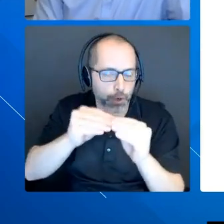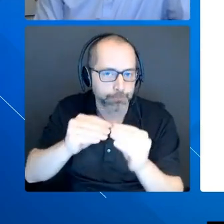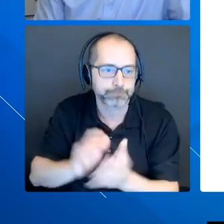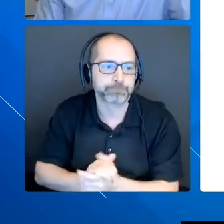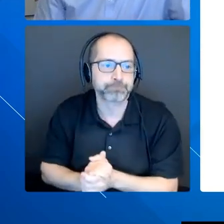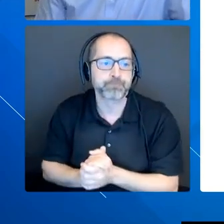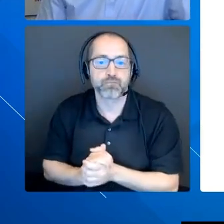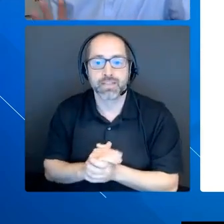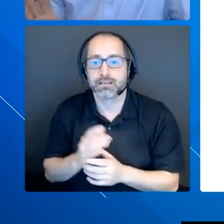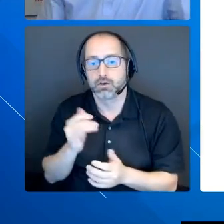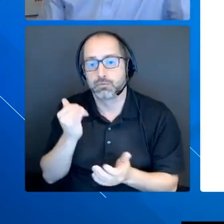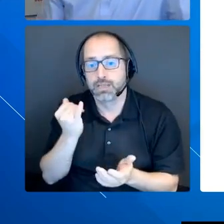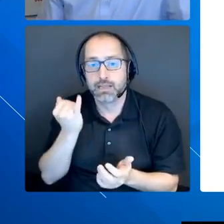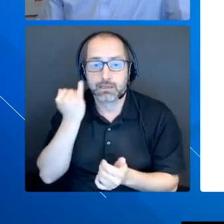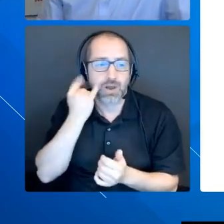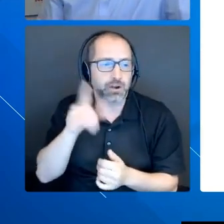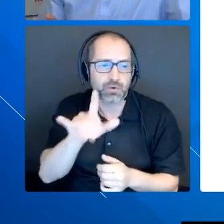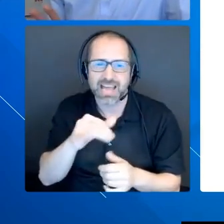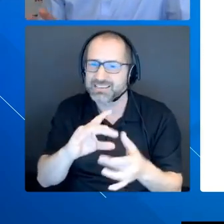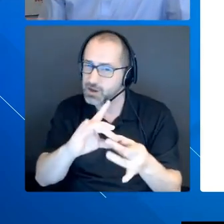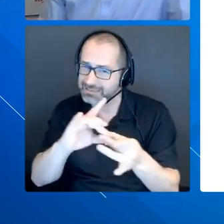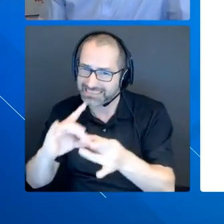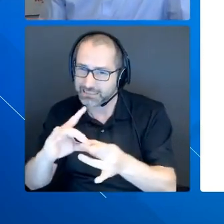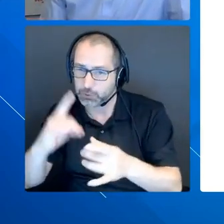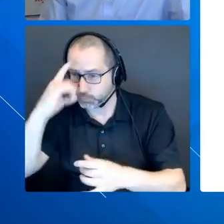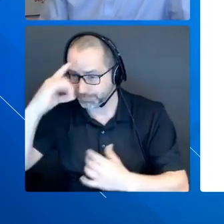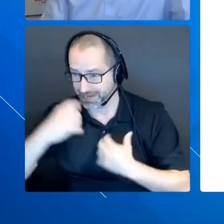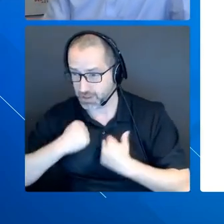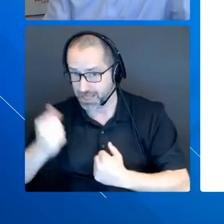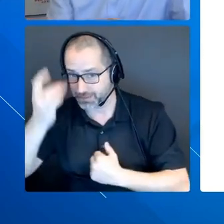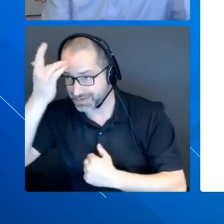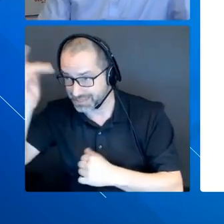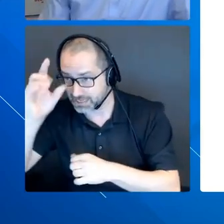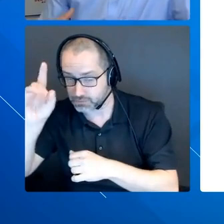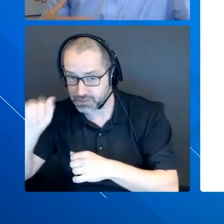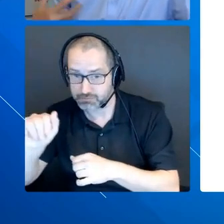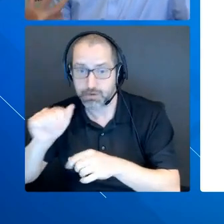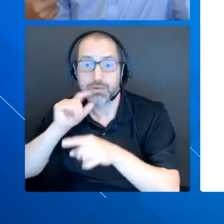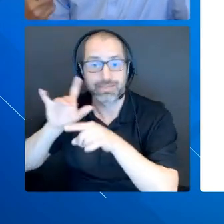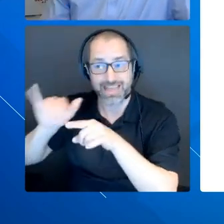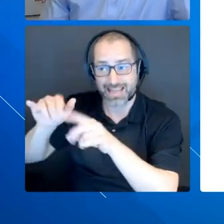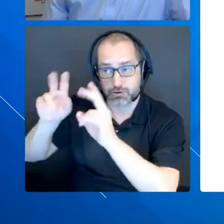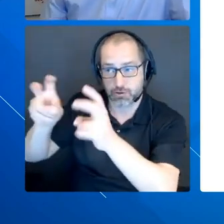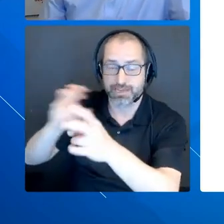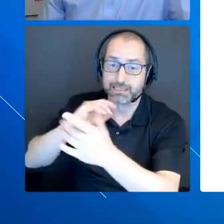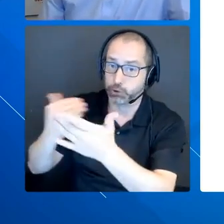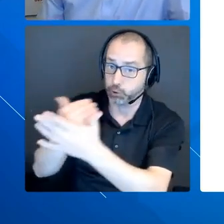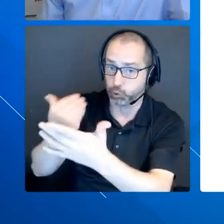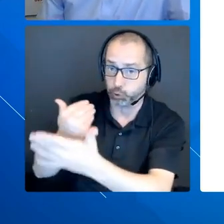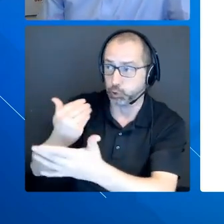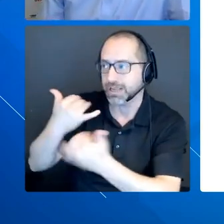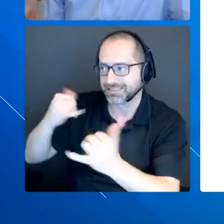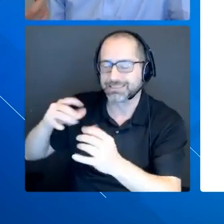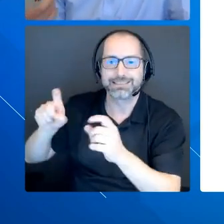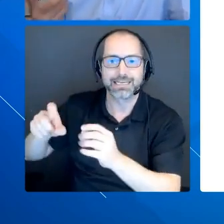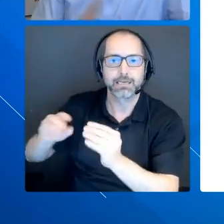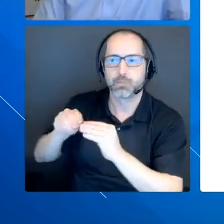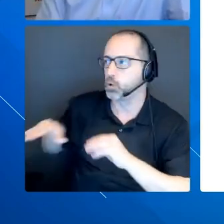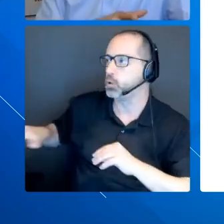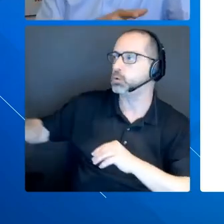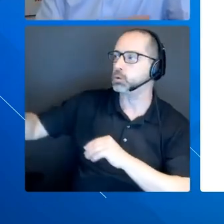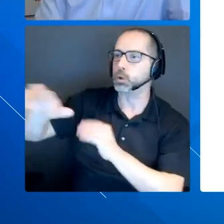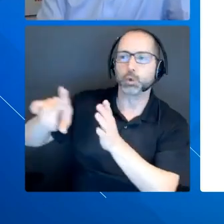this isn't a whole lot about mental health and intellectual and learning disabilities. It's really a fairly new topic. We still need to do more research